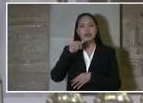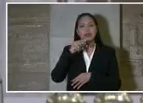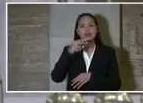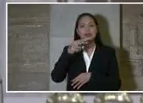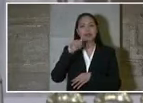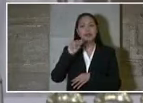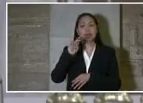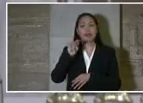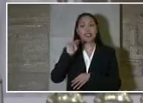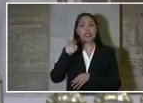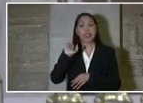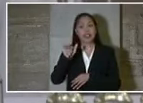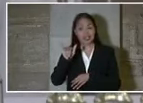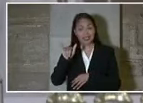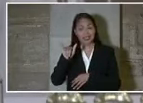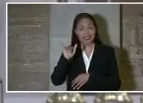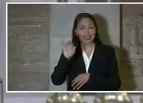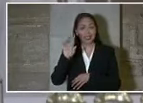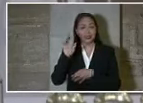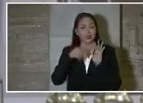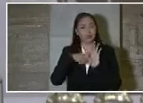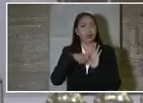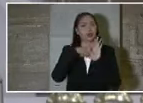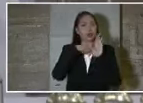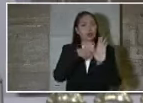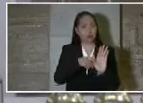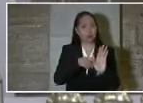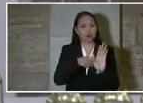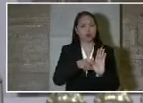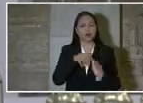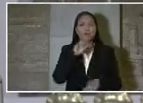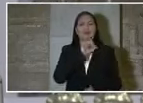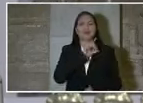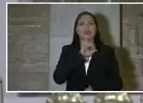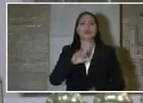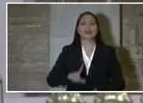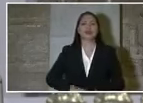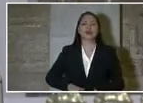the manifestation of God to the world.